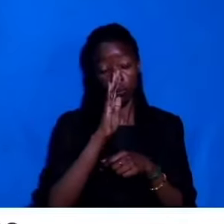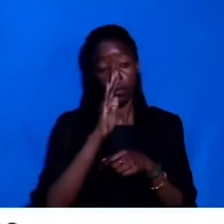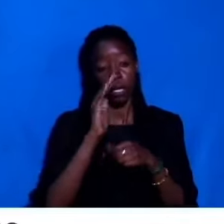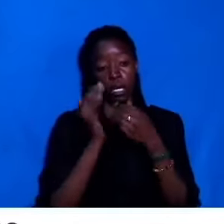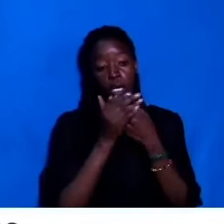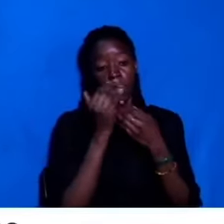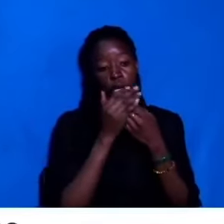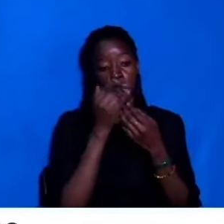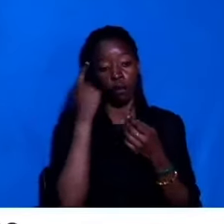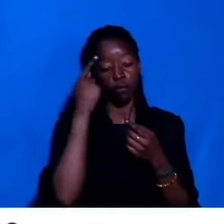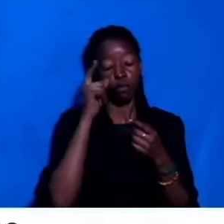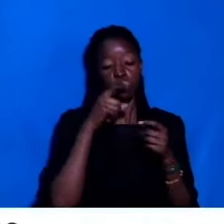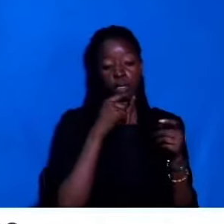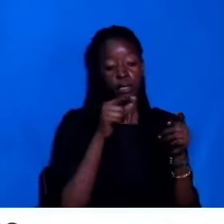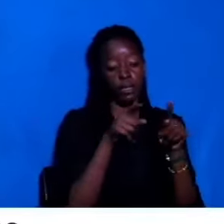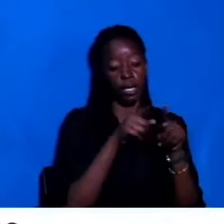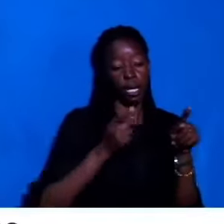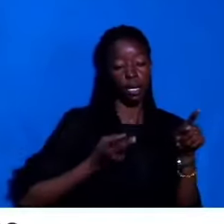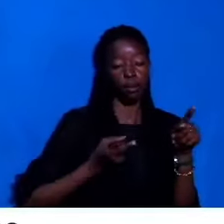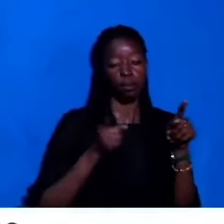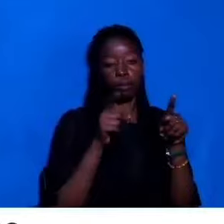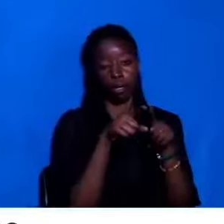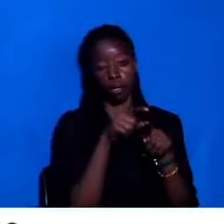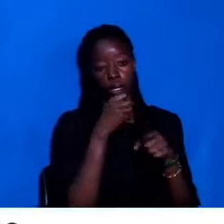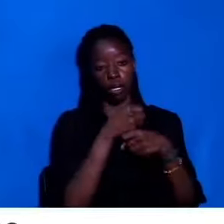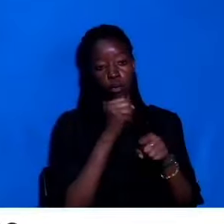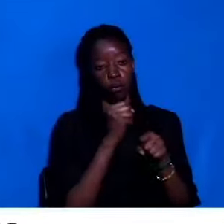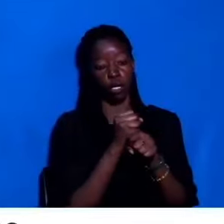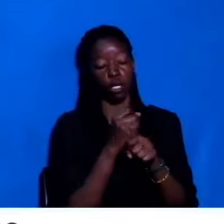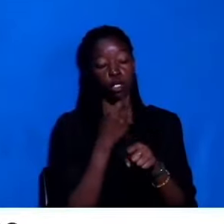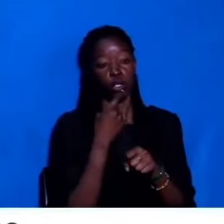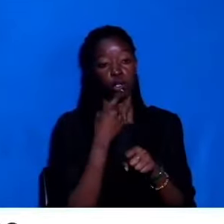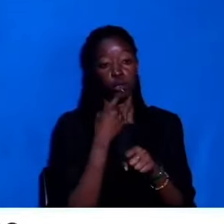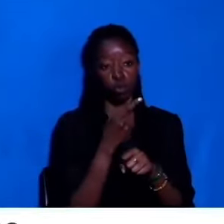brother. And make sure that your rights,